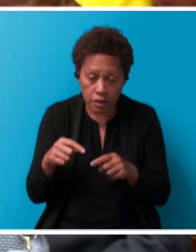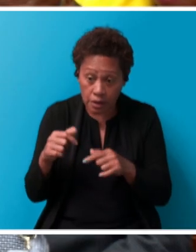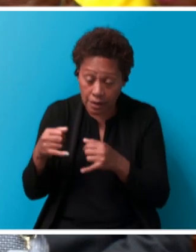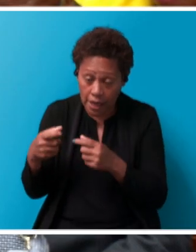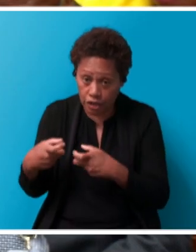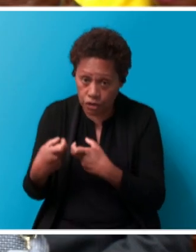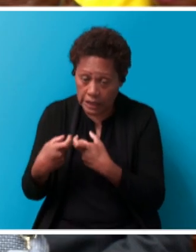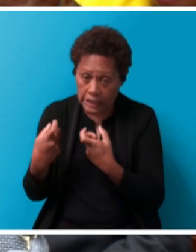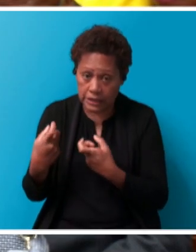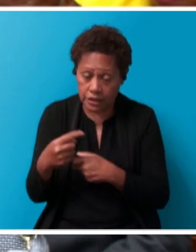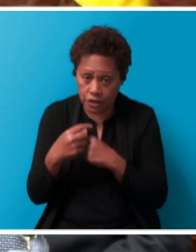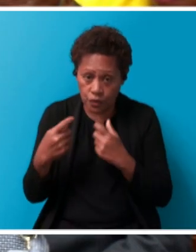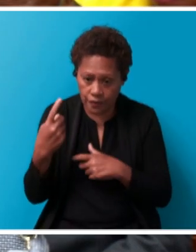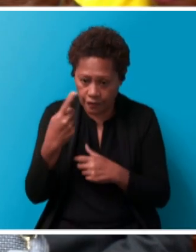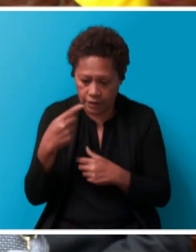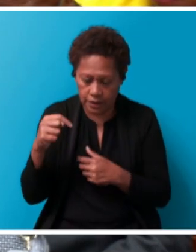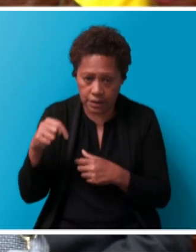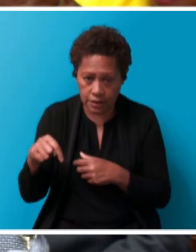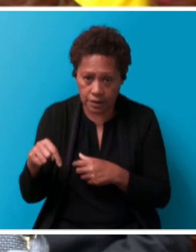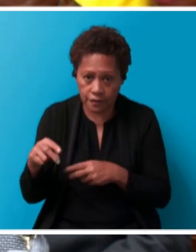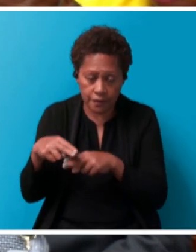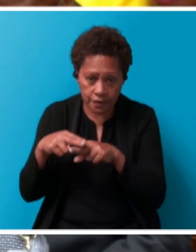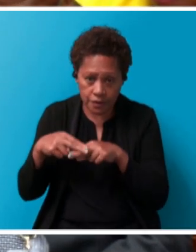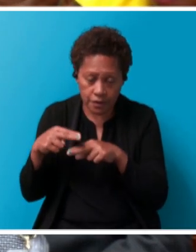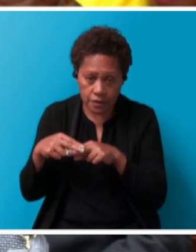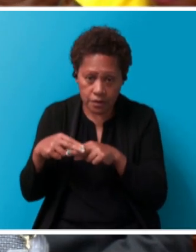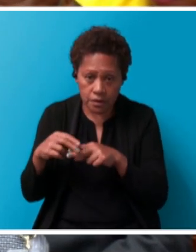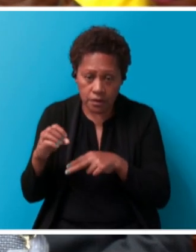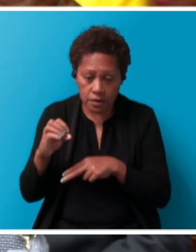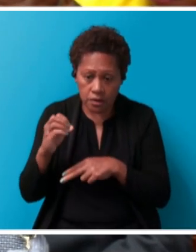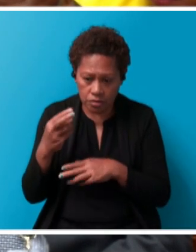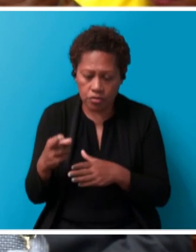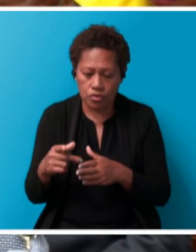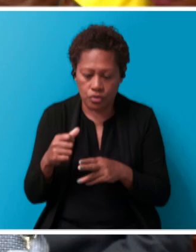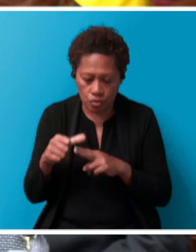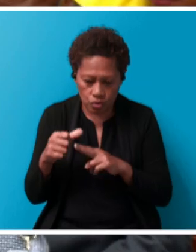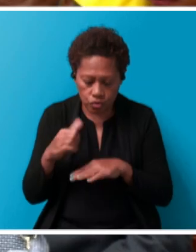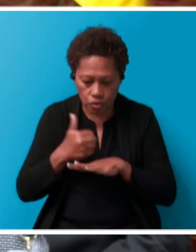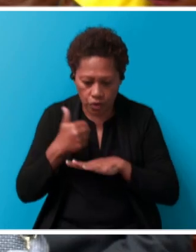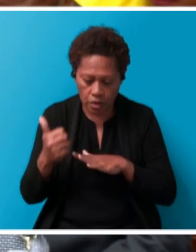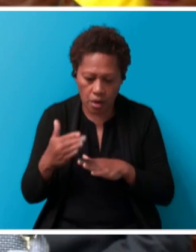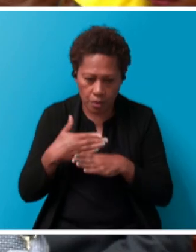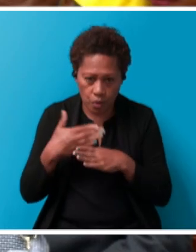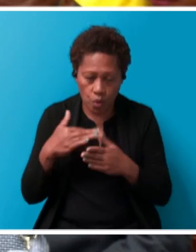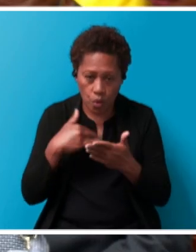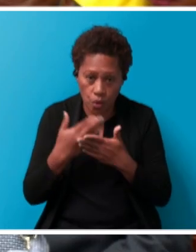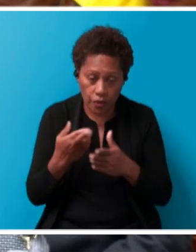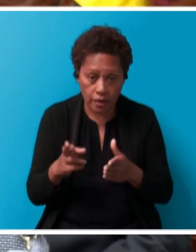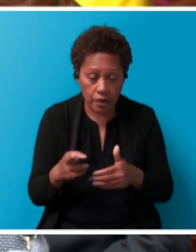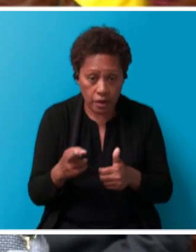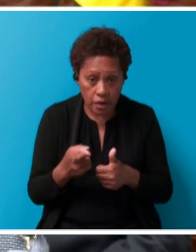are updated and relevant. The Ministry is currently working on the review of the Petroleum Act 1938, which was